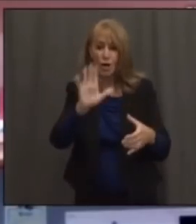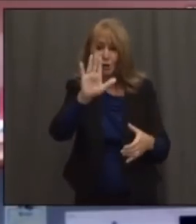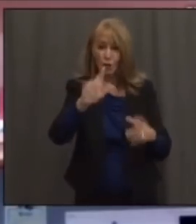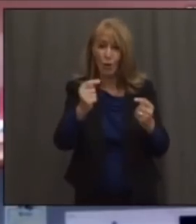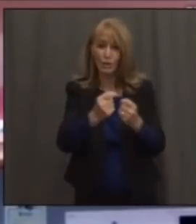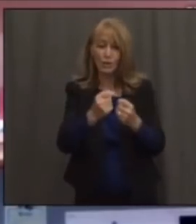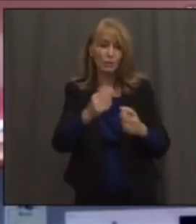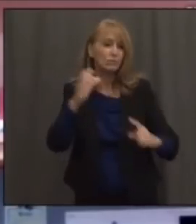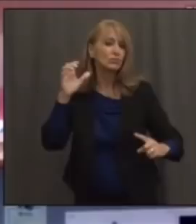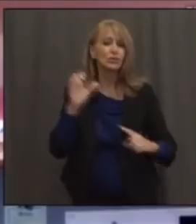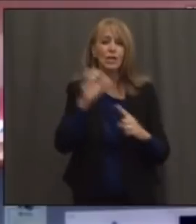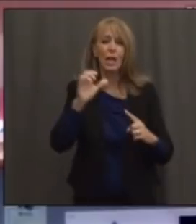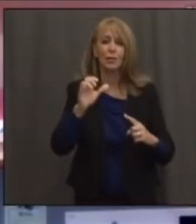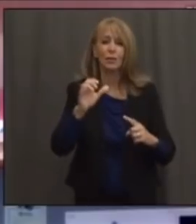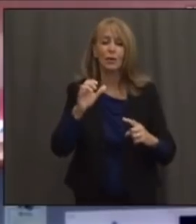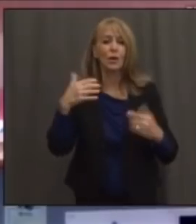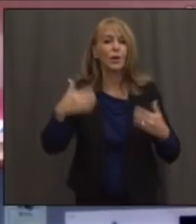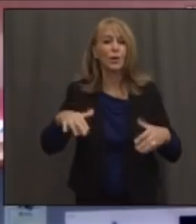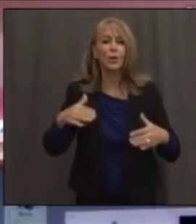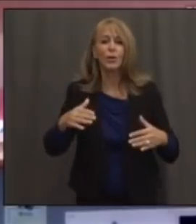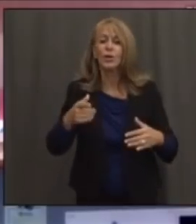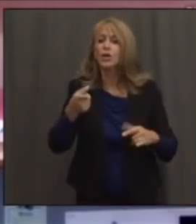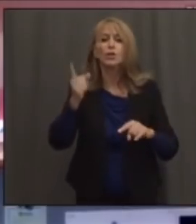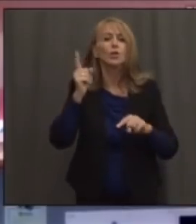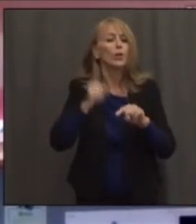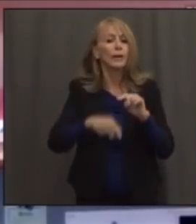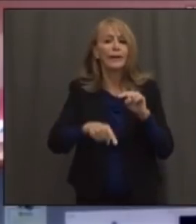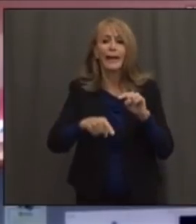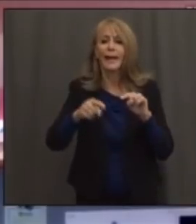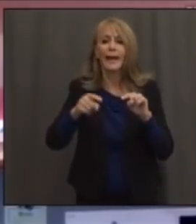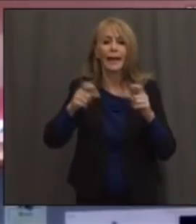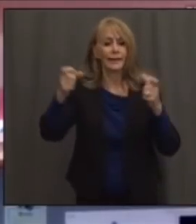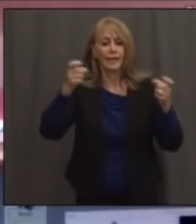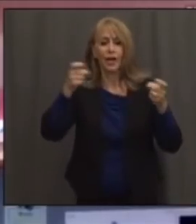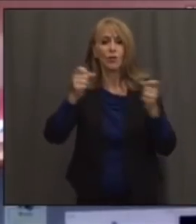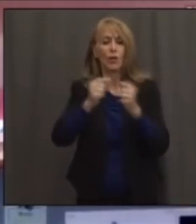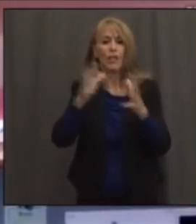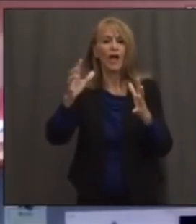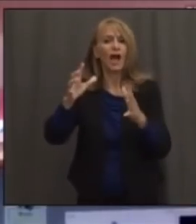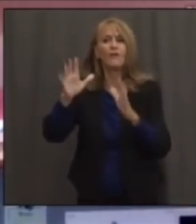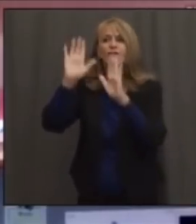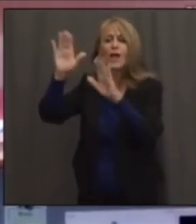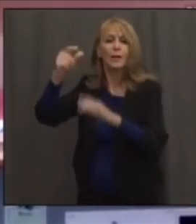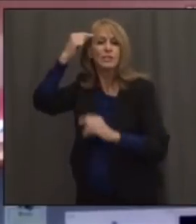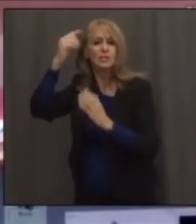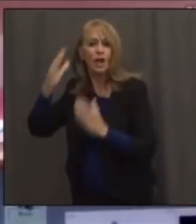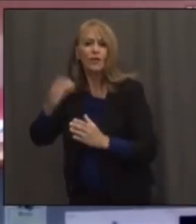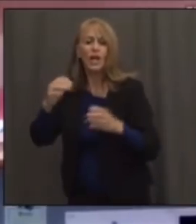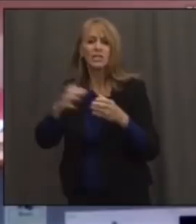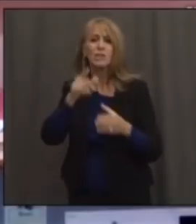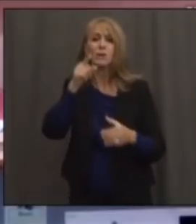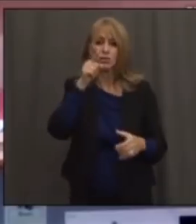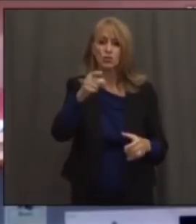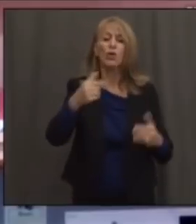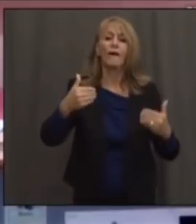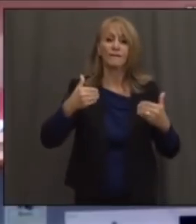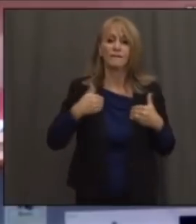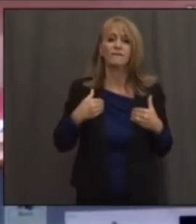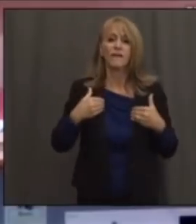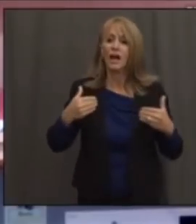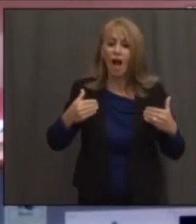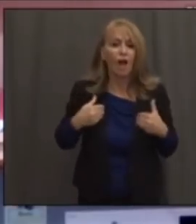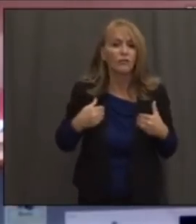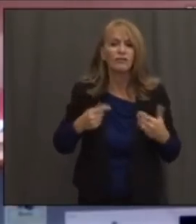team. No state can be governed without an outstanding governor and a great team. And I think you